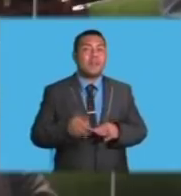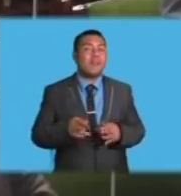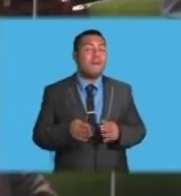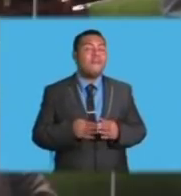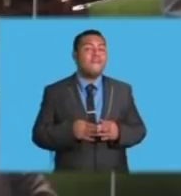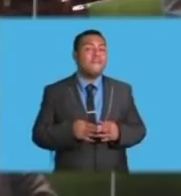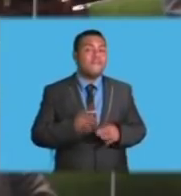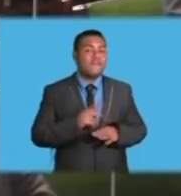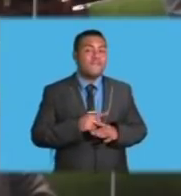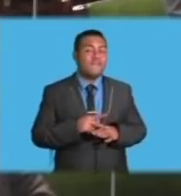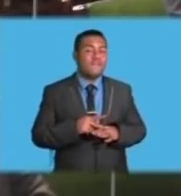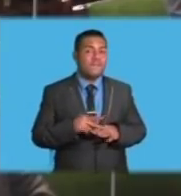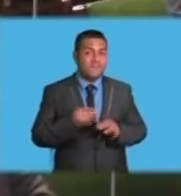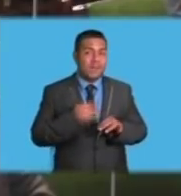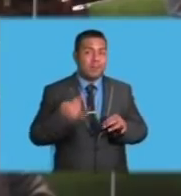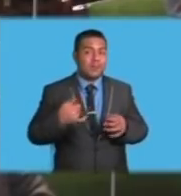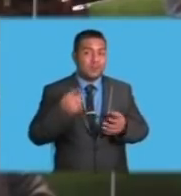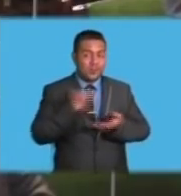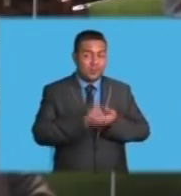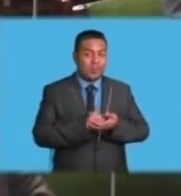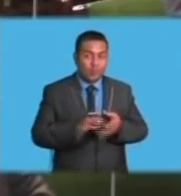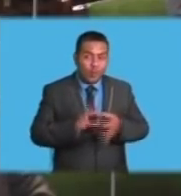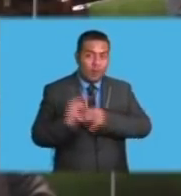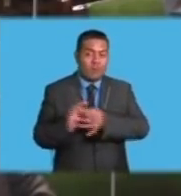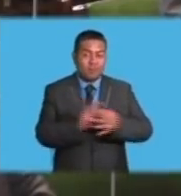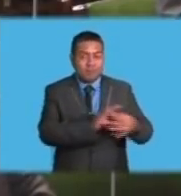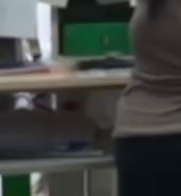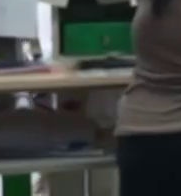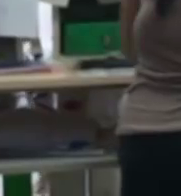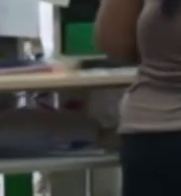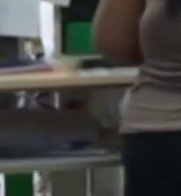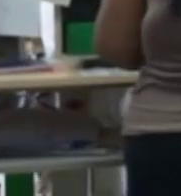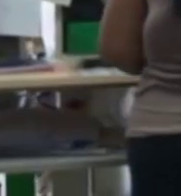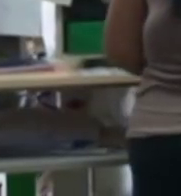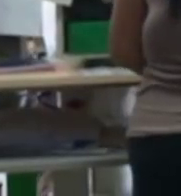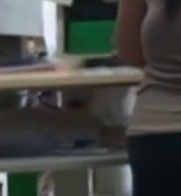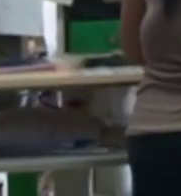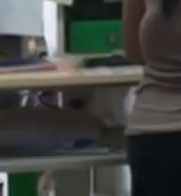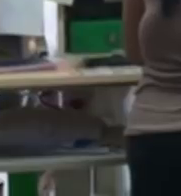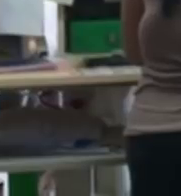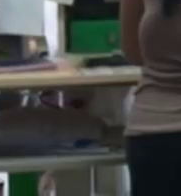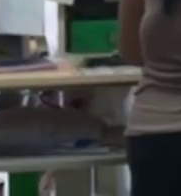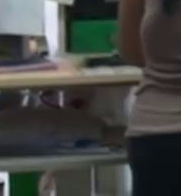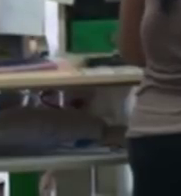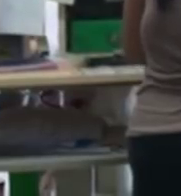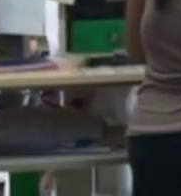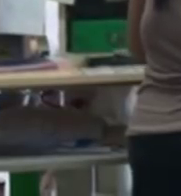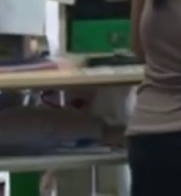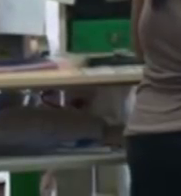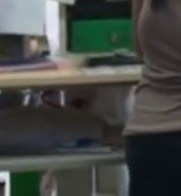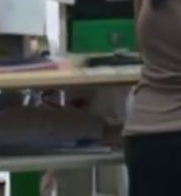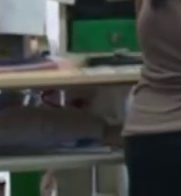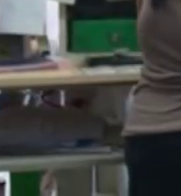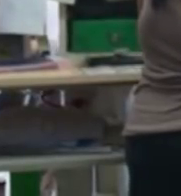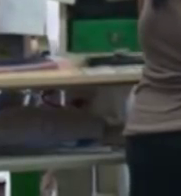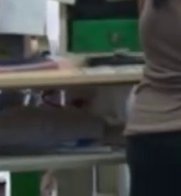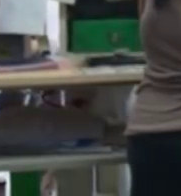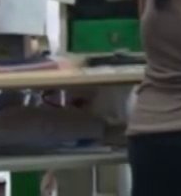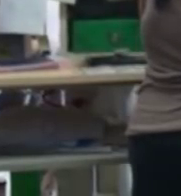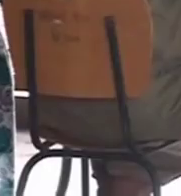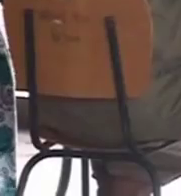pharmacy itself connected. Saad Qayyum says there have been issues not only between private pharmacies but within the hospital system